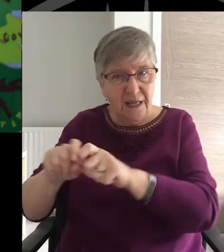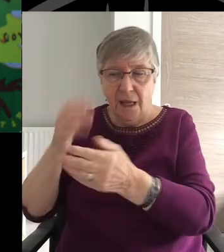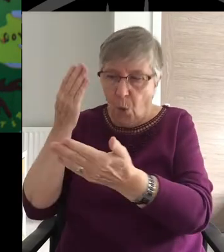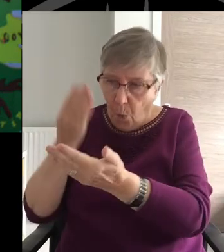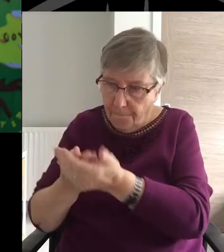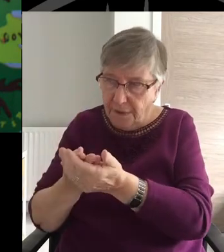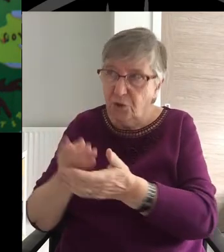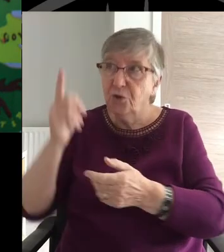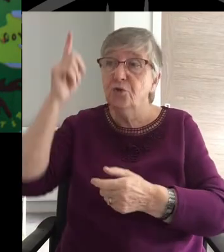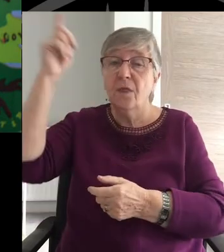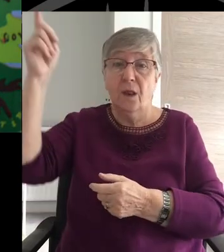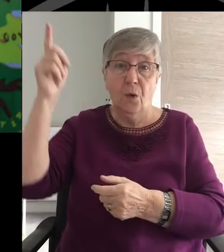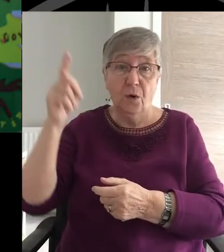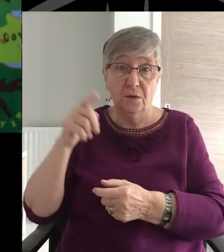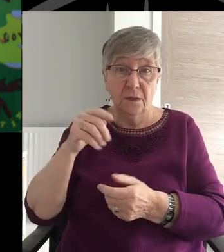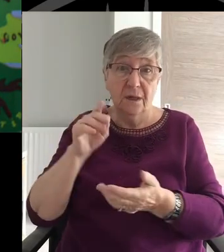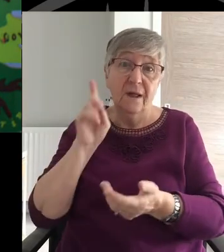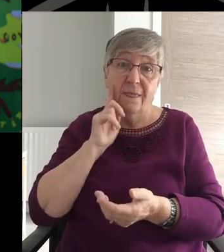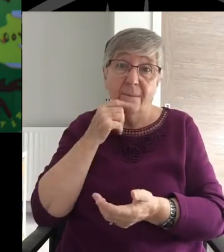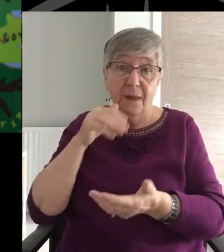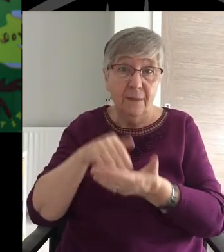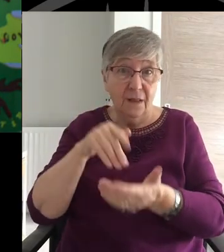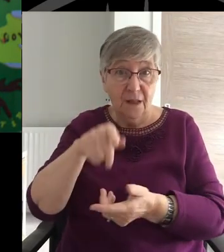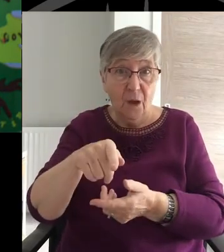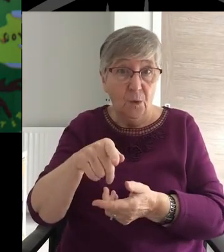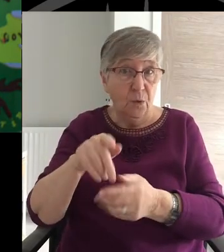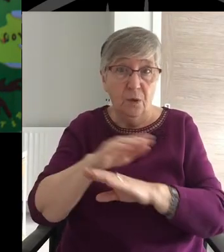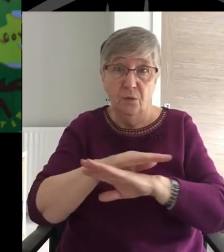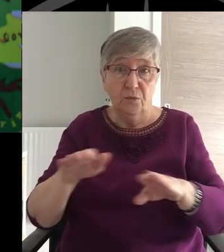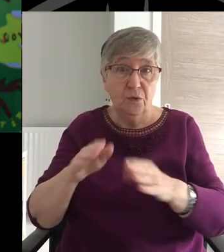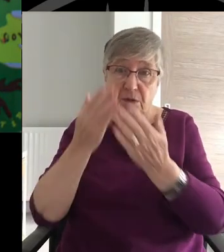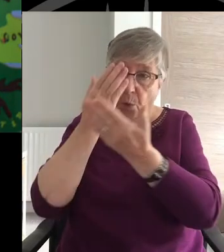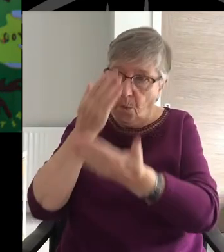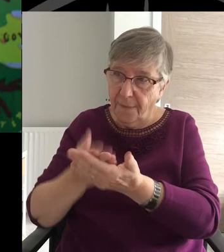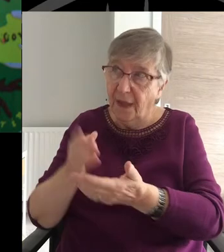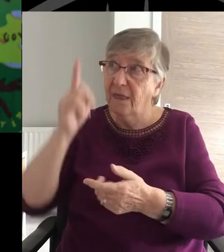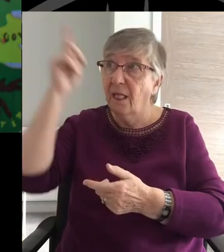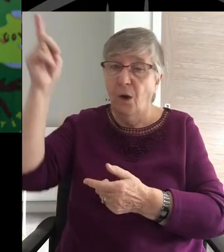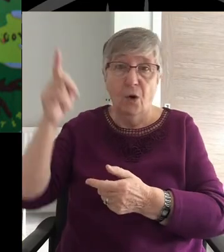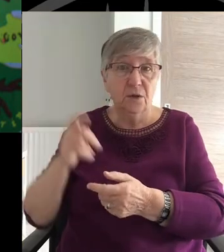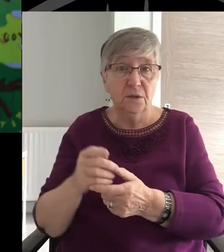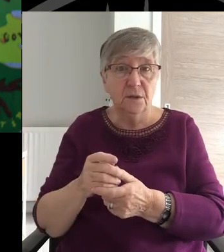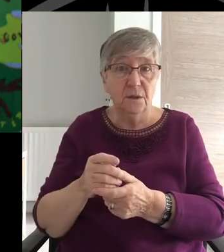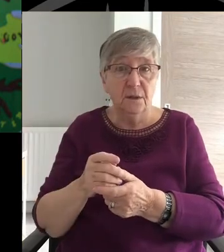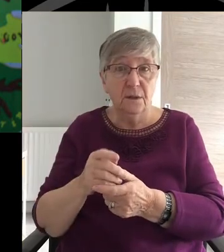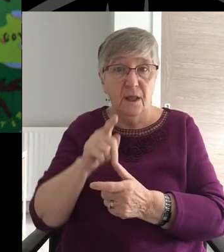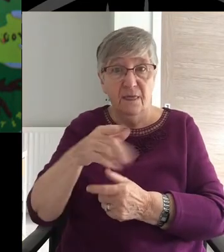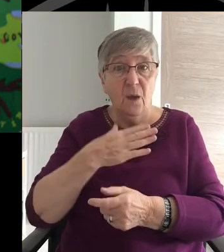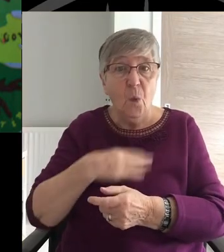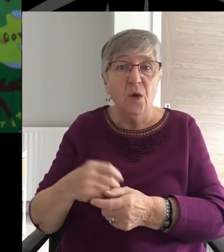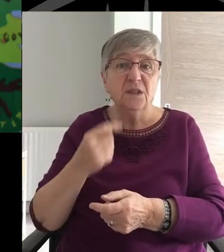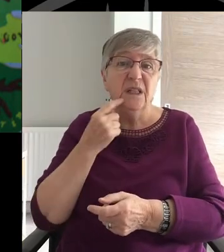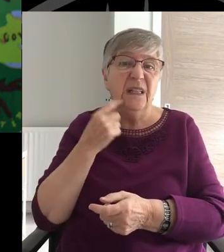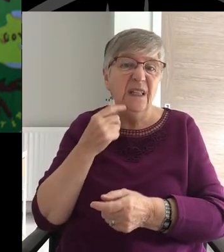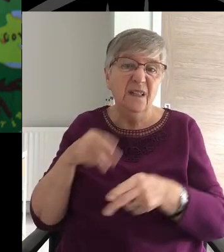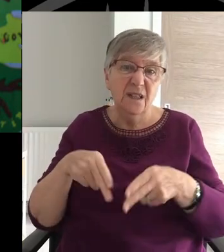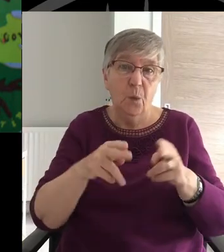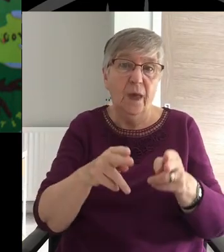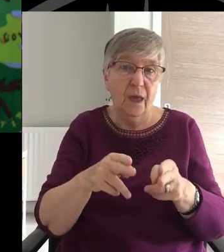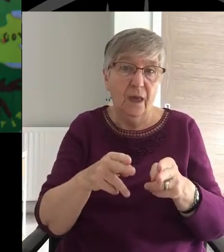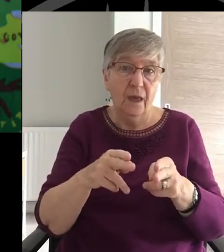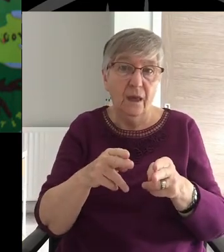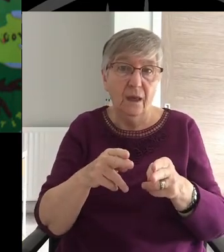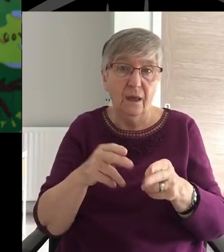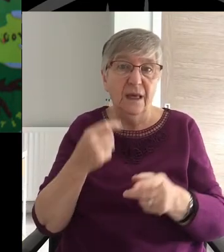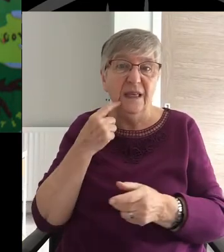lot hadn't, verses 25 and 26. They wanted the easy way, they wanted